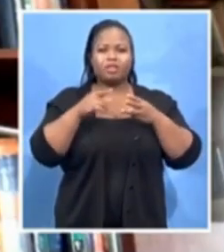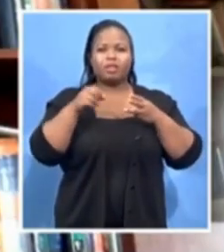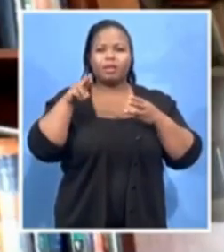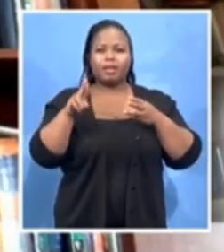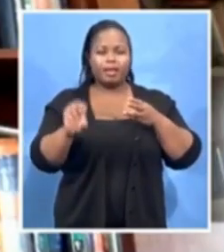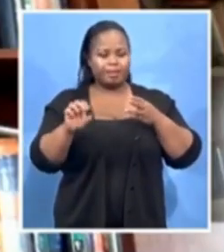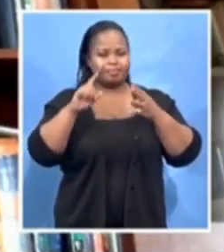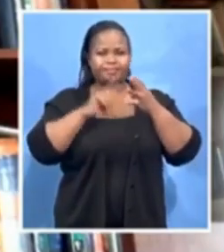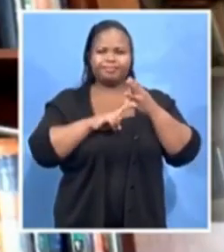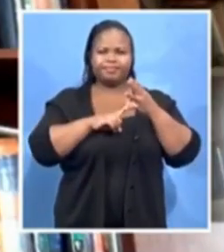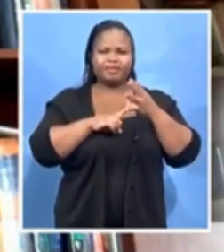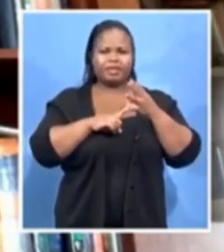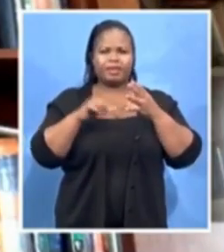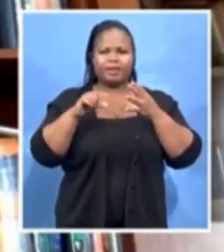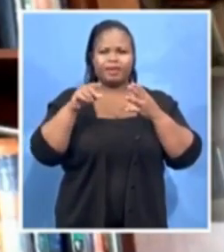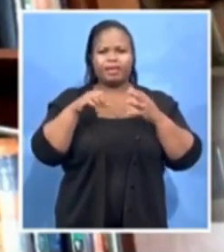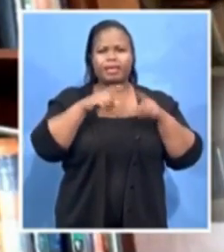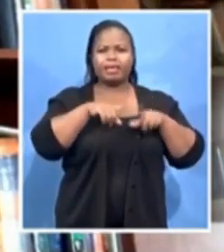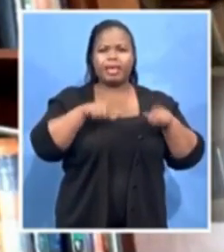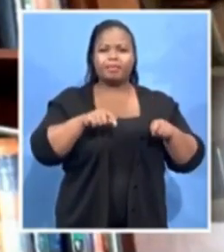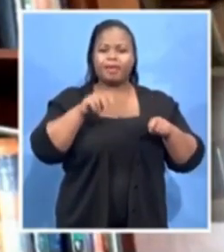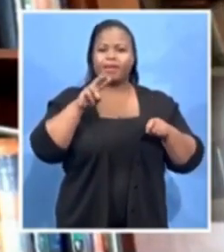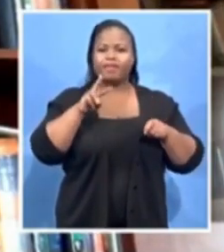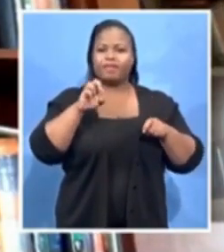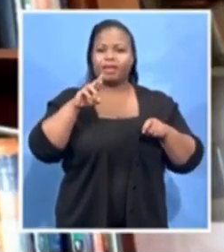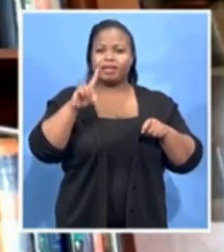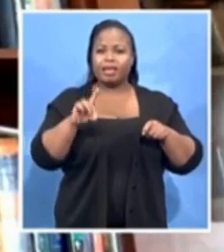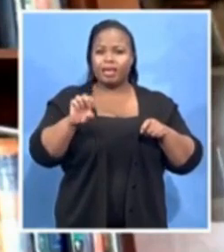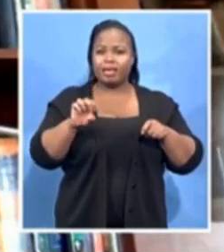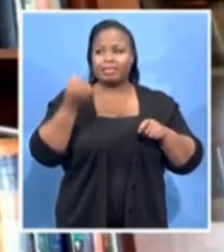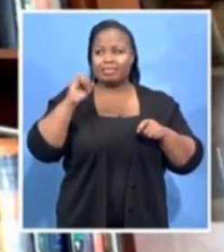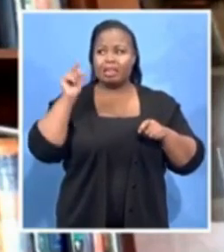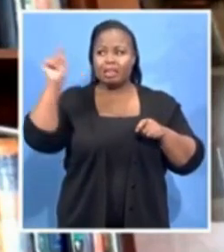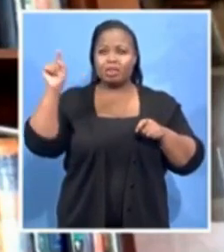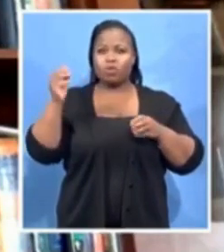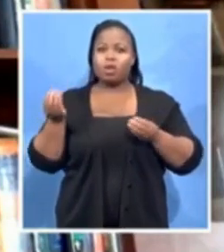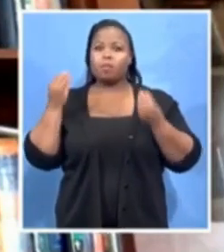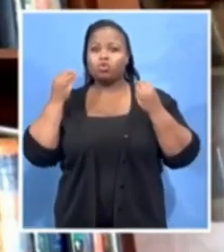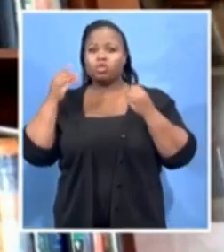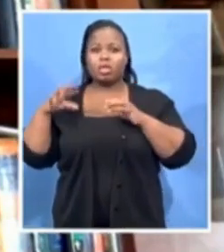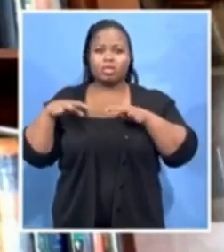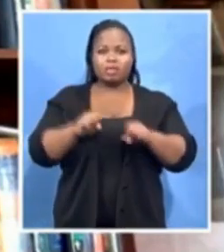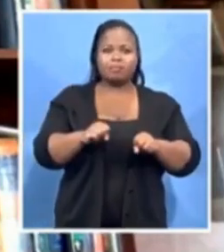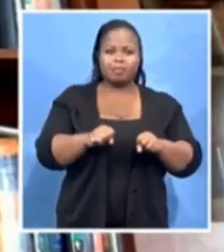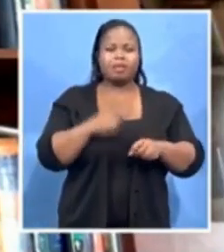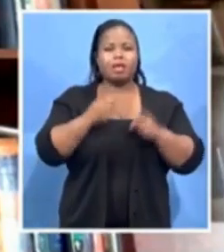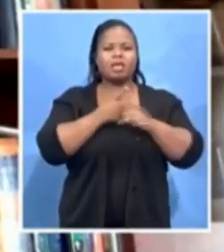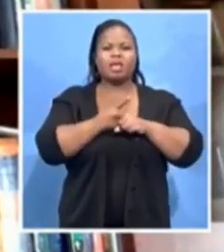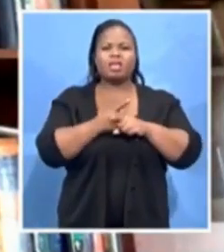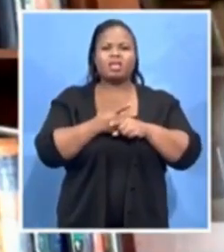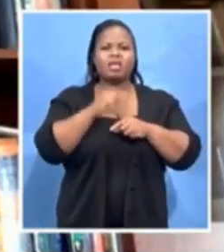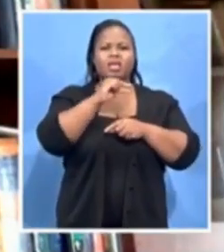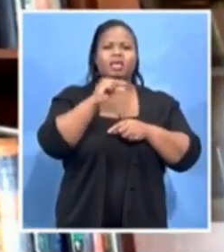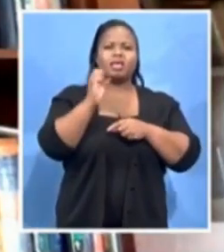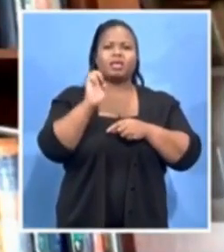still under the Portuguese tutelage. Equatorial Guinea has also not been freed from the yoke of the